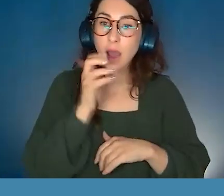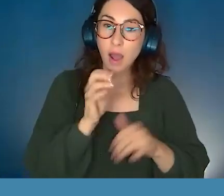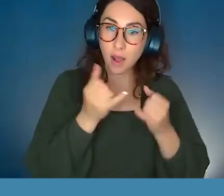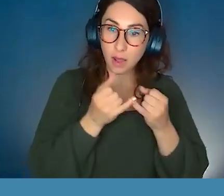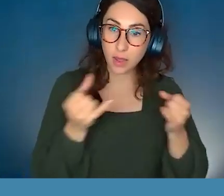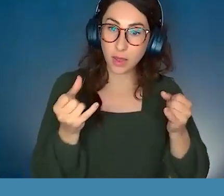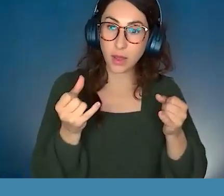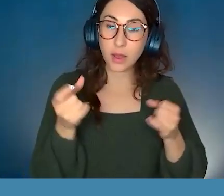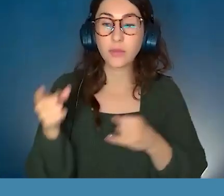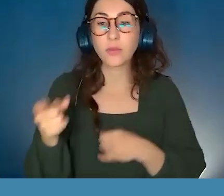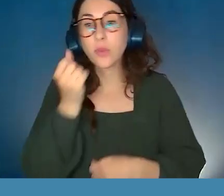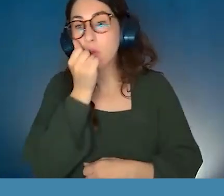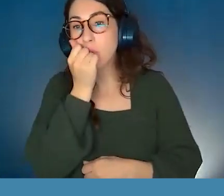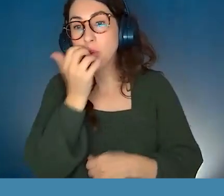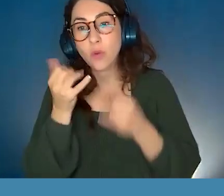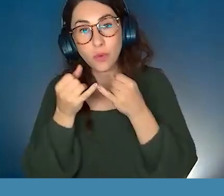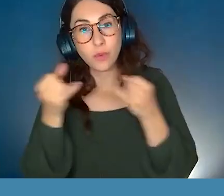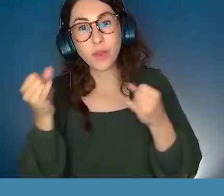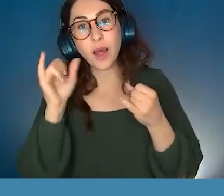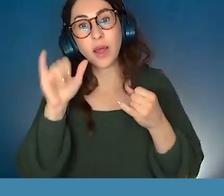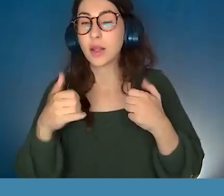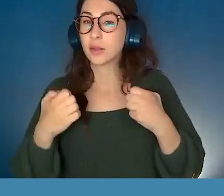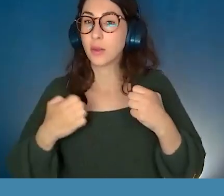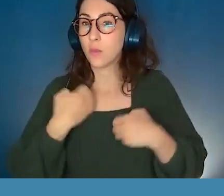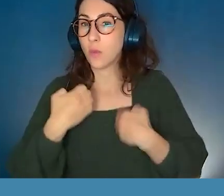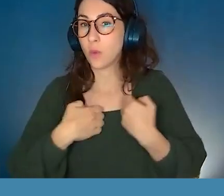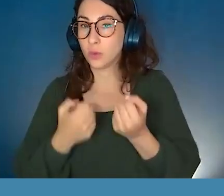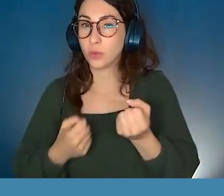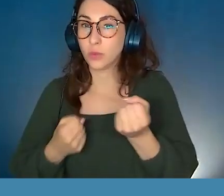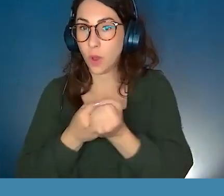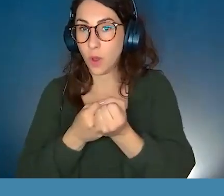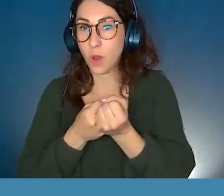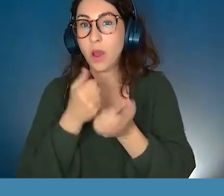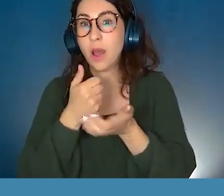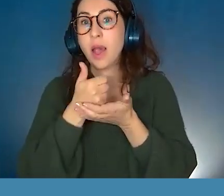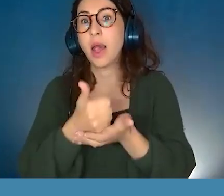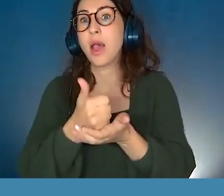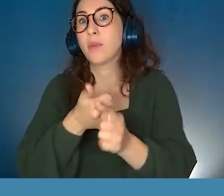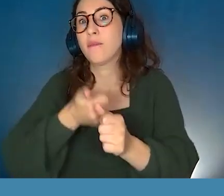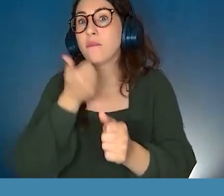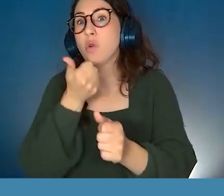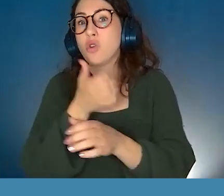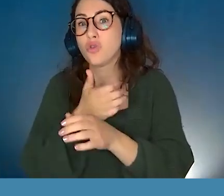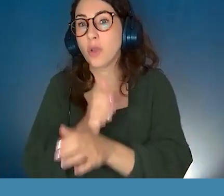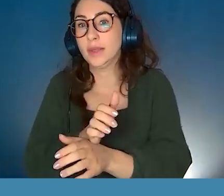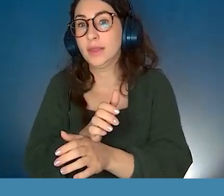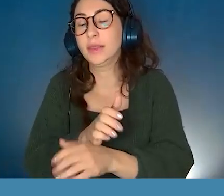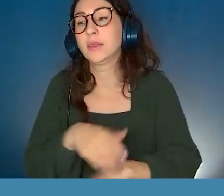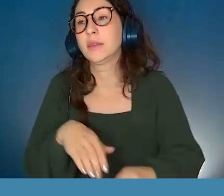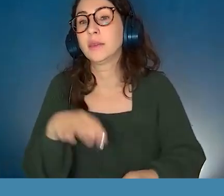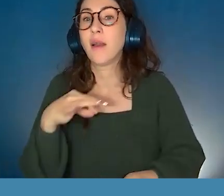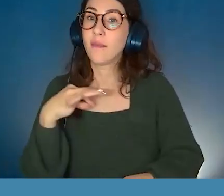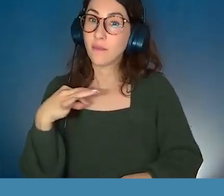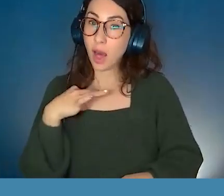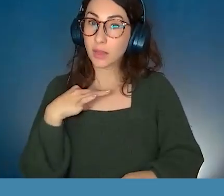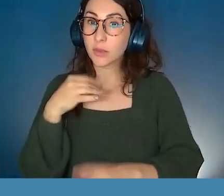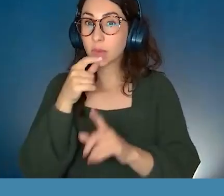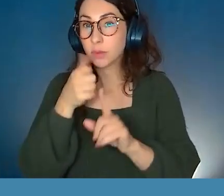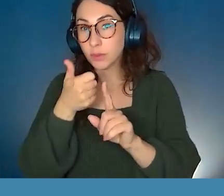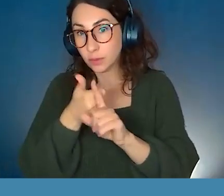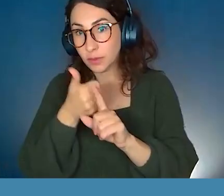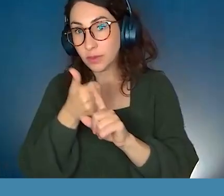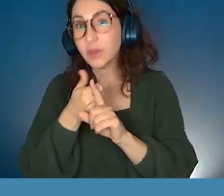provide emotional support that can help prevent a crisis. Warm lines are staffed by volunteers who are in